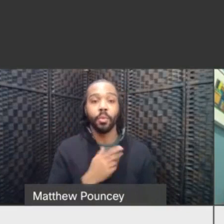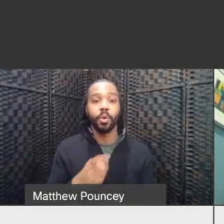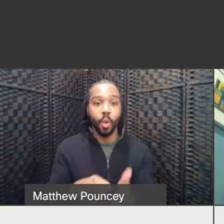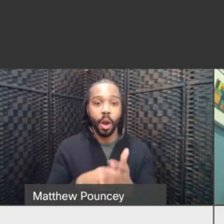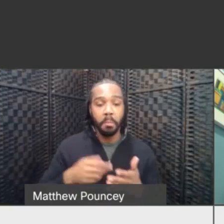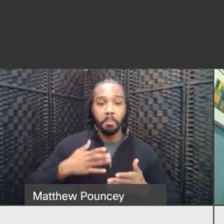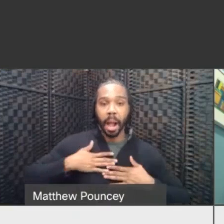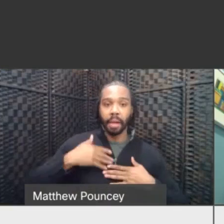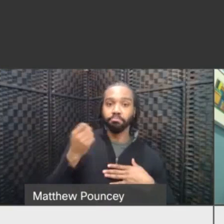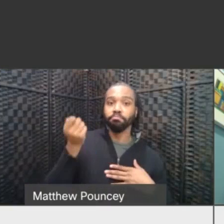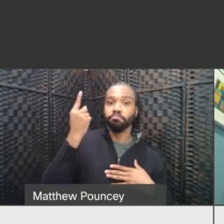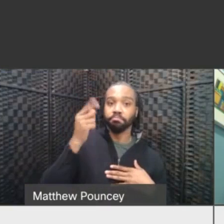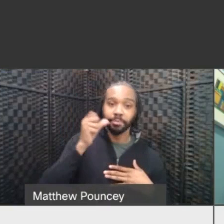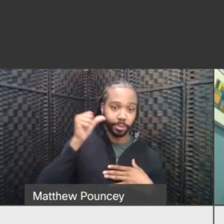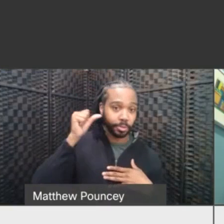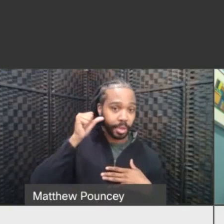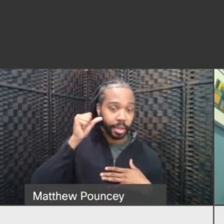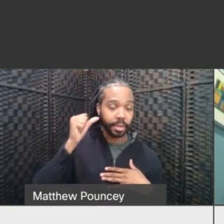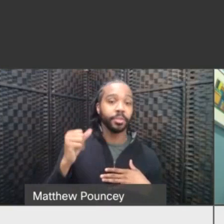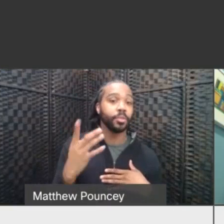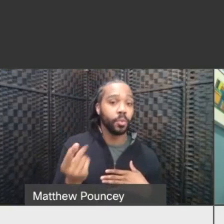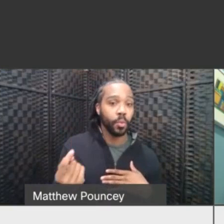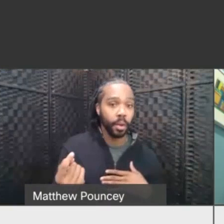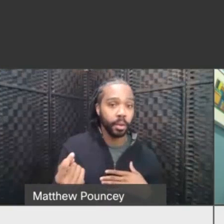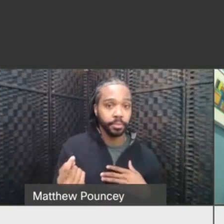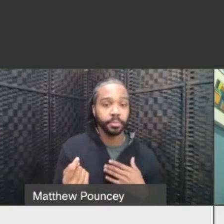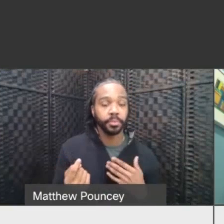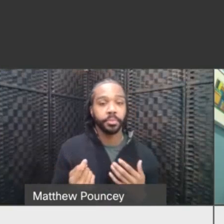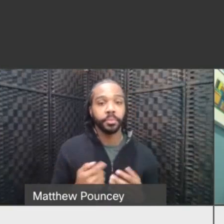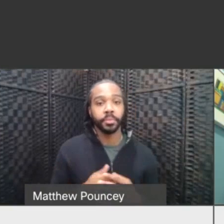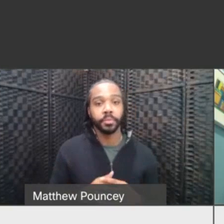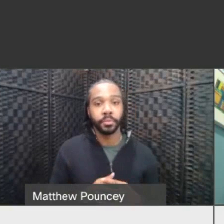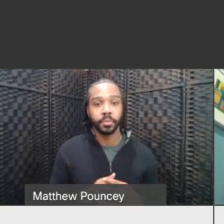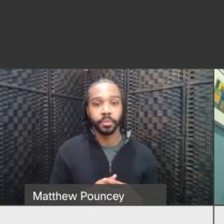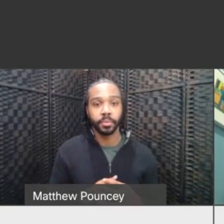it yesterday, was that